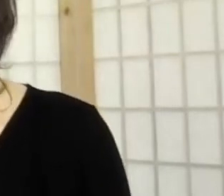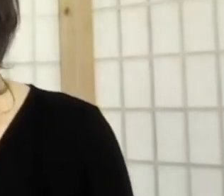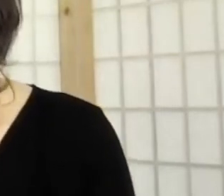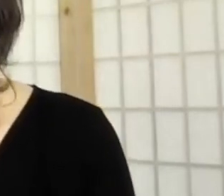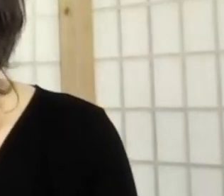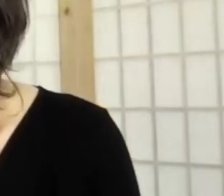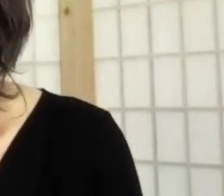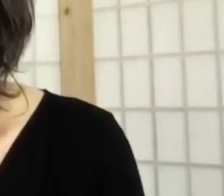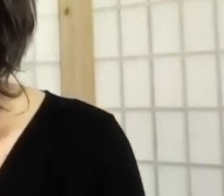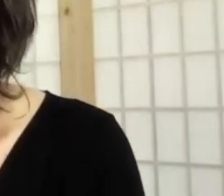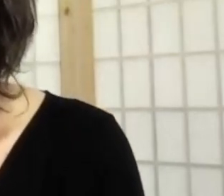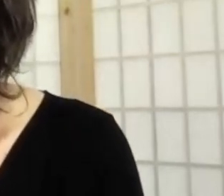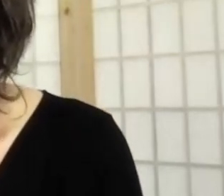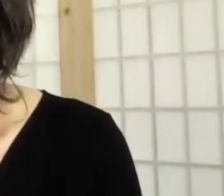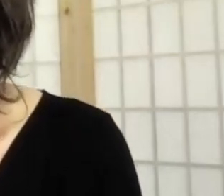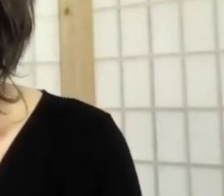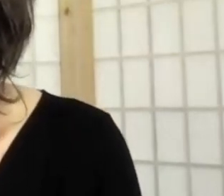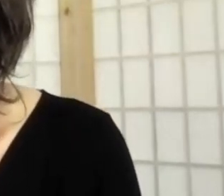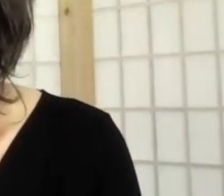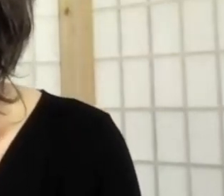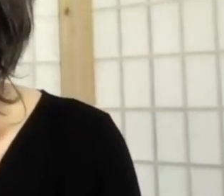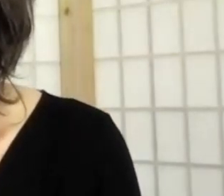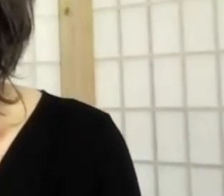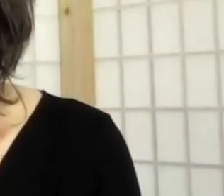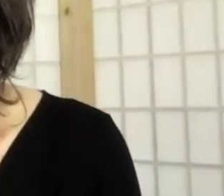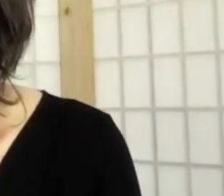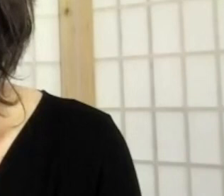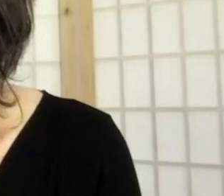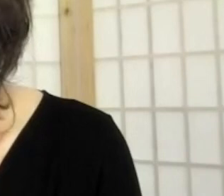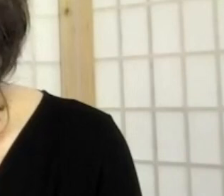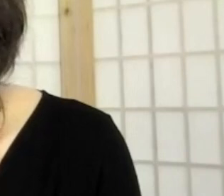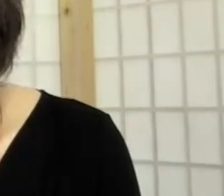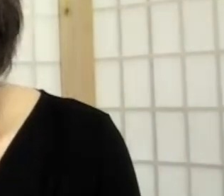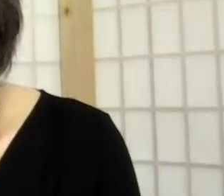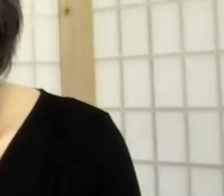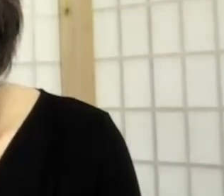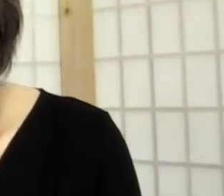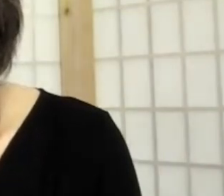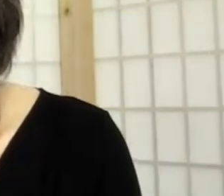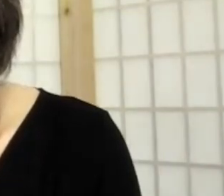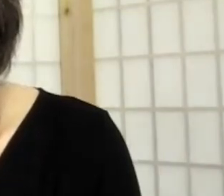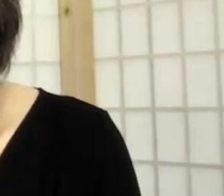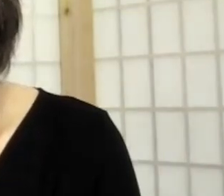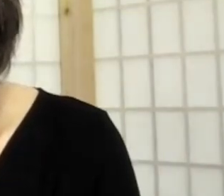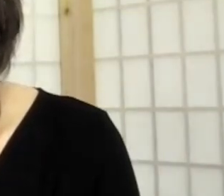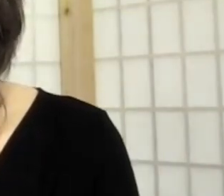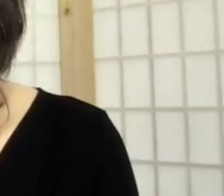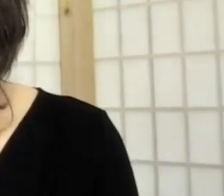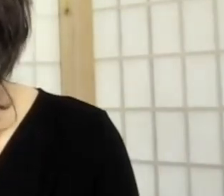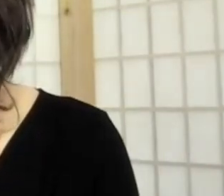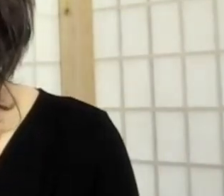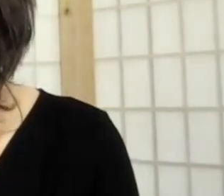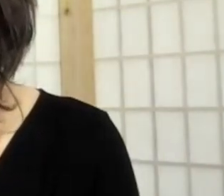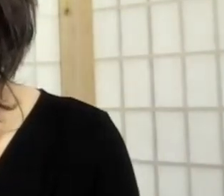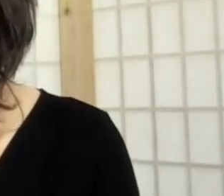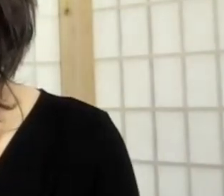what you want, donate it back to your community, take it. That's once we get it to you, it's up to you. And then that takes kind of some of the stigma off. But